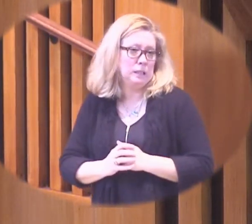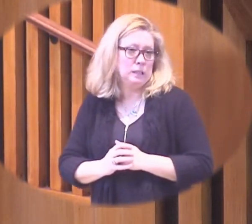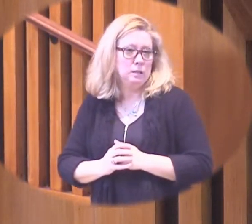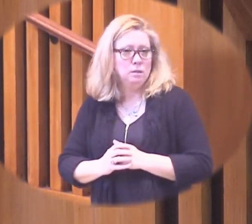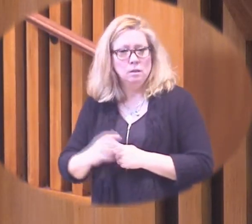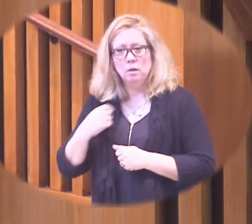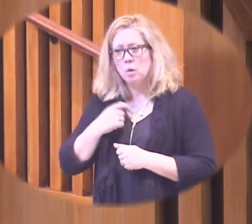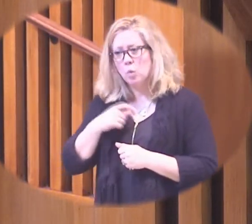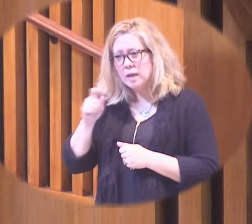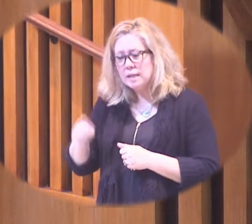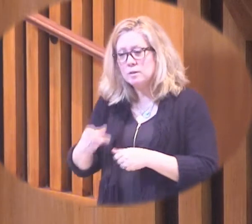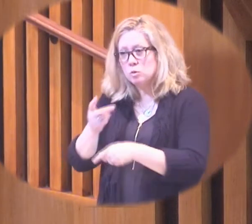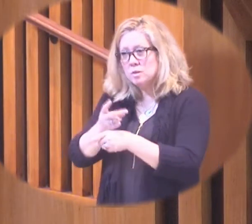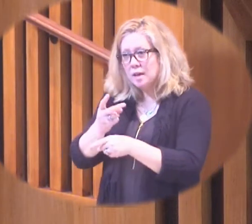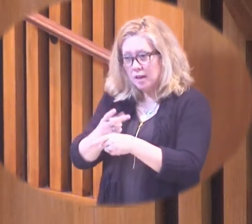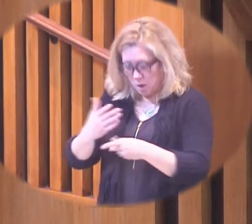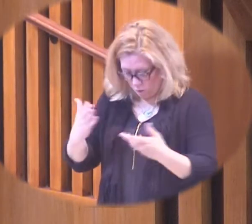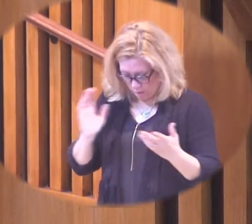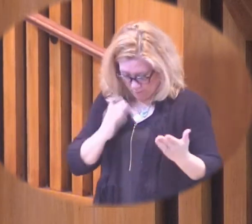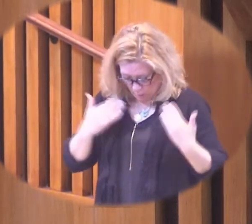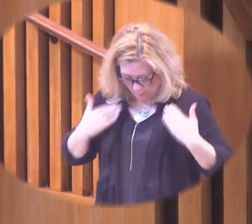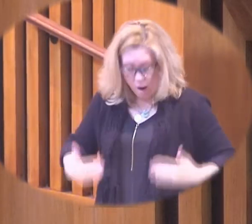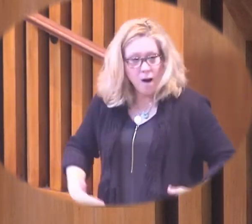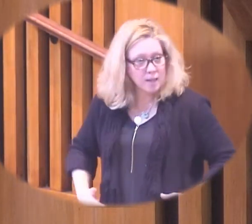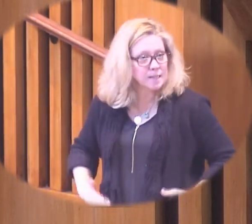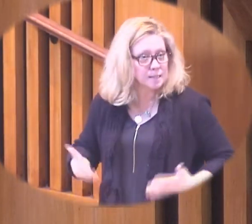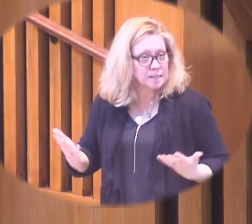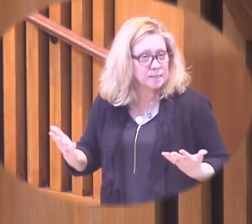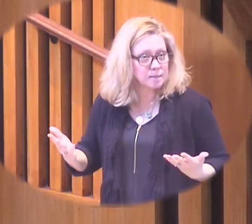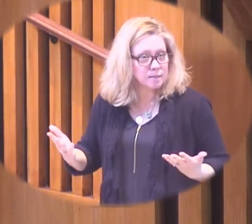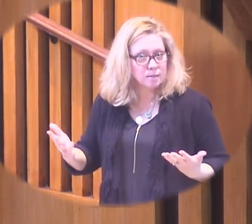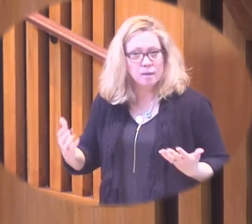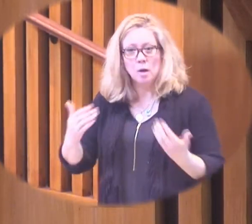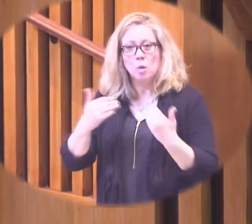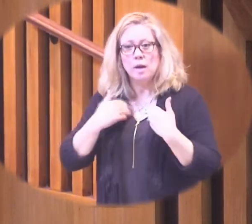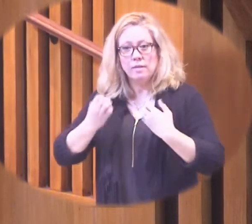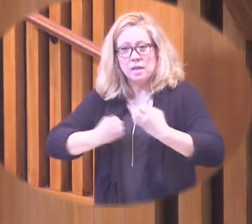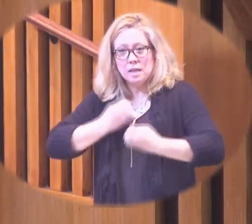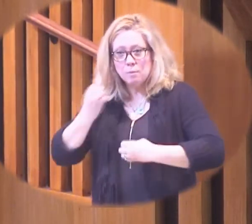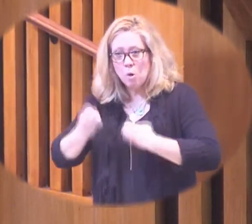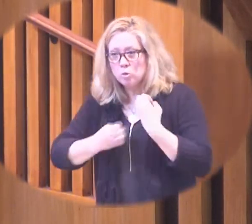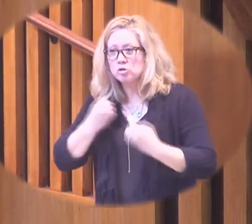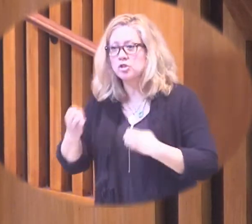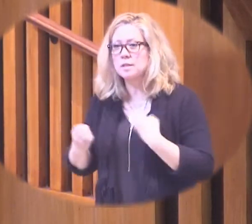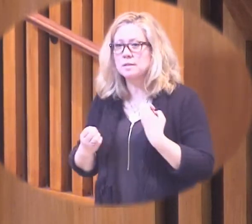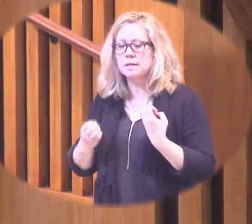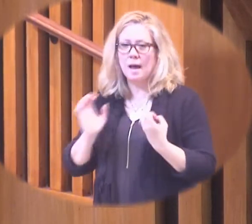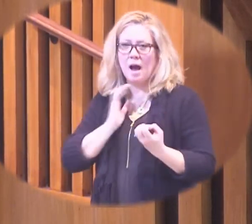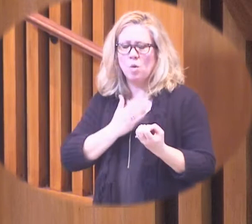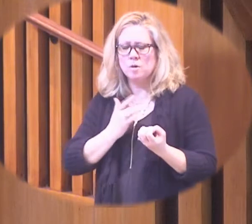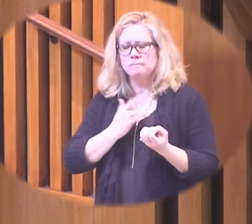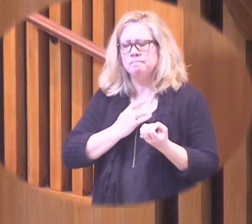We need to take care of these physical bodies. We have our emotional life, our passions.